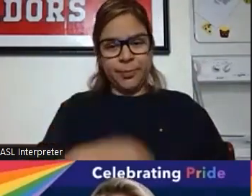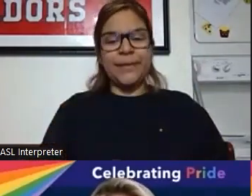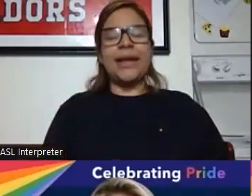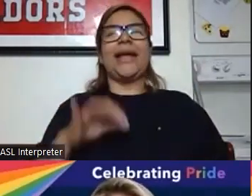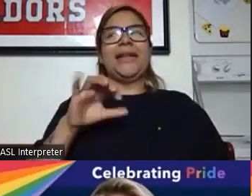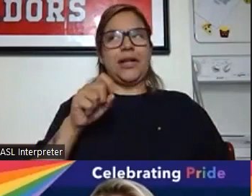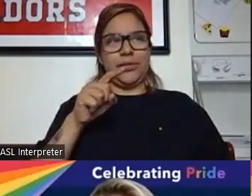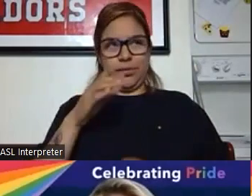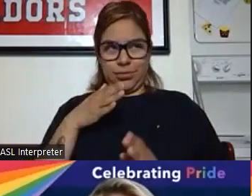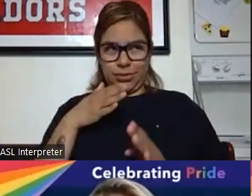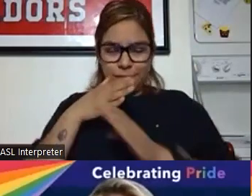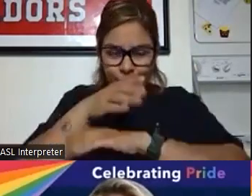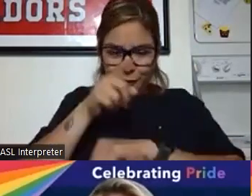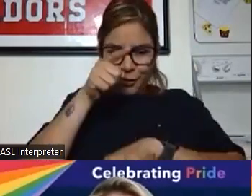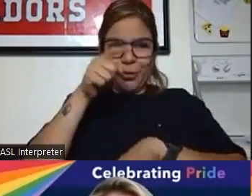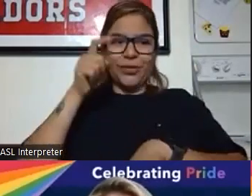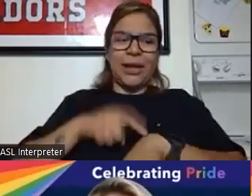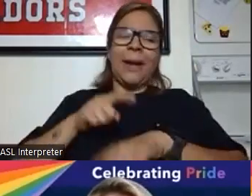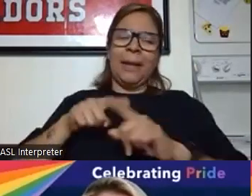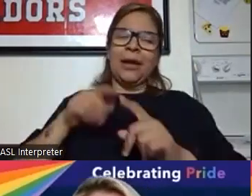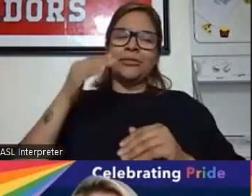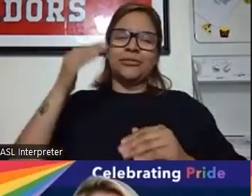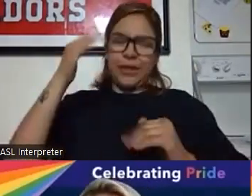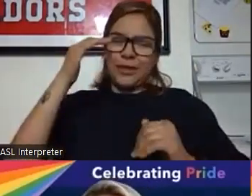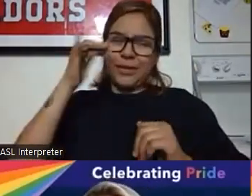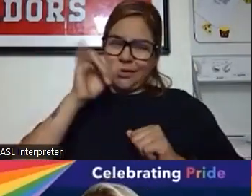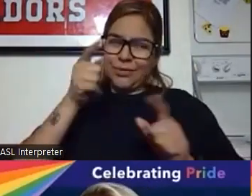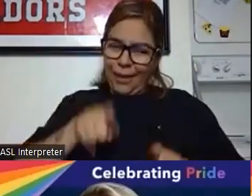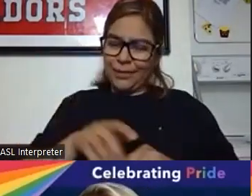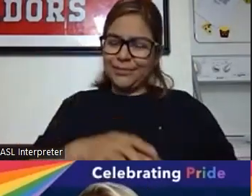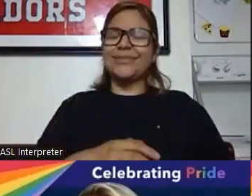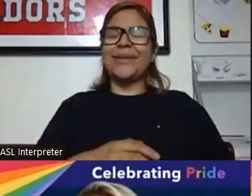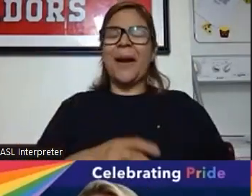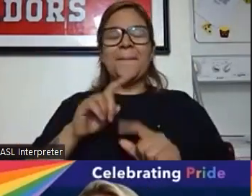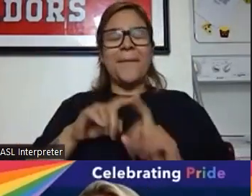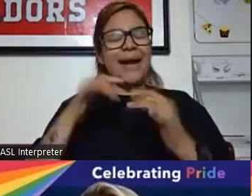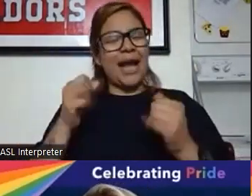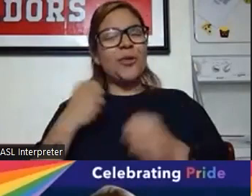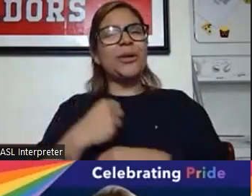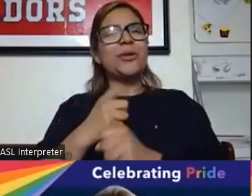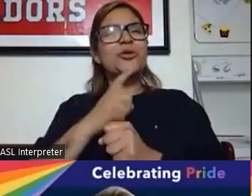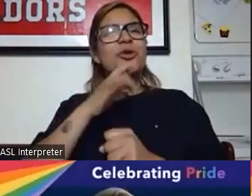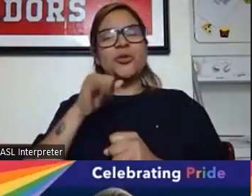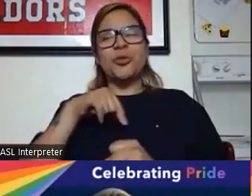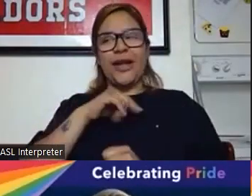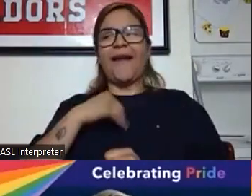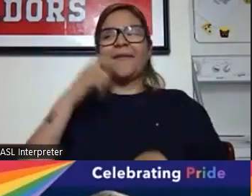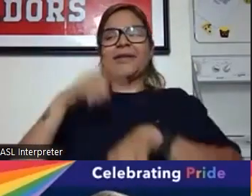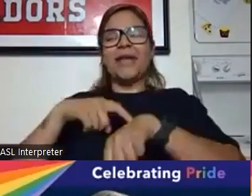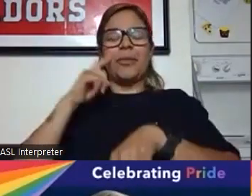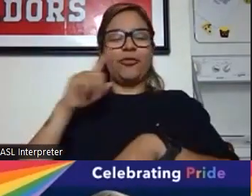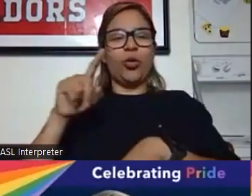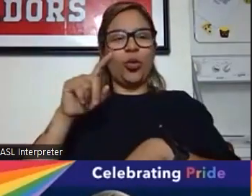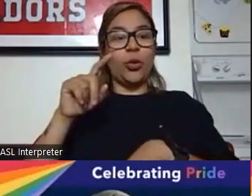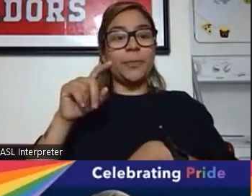time, and we totally expected you to do that, Marty. Let's see. I want to make sure we have a little bit of time, though, to take